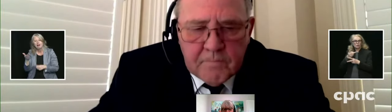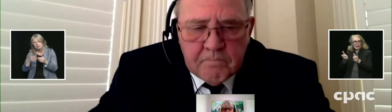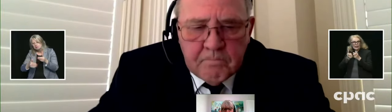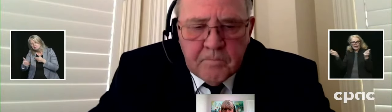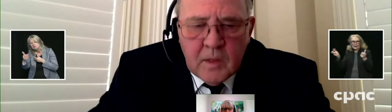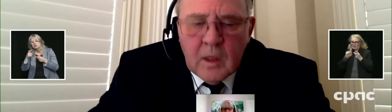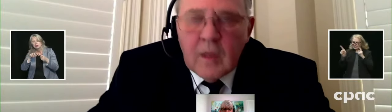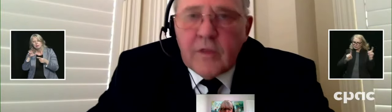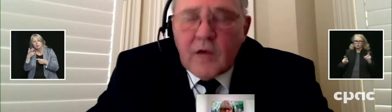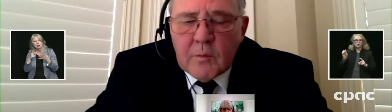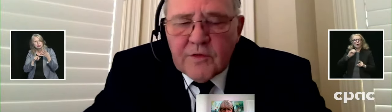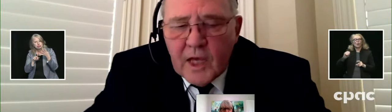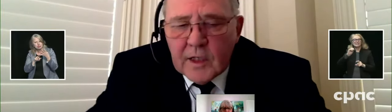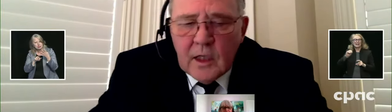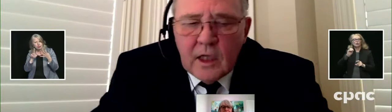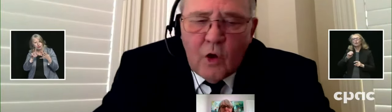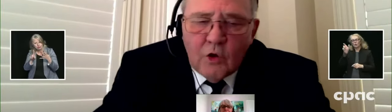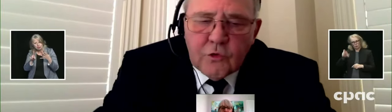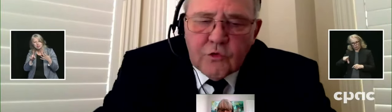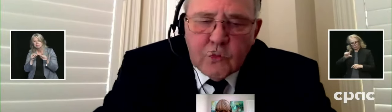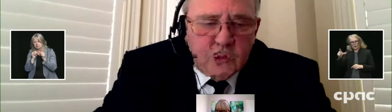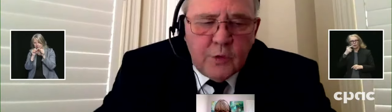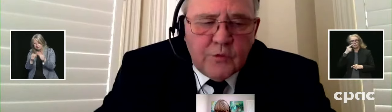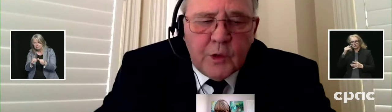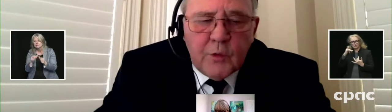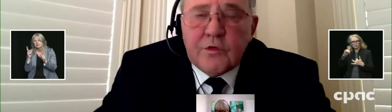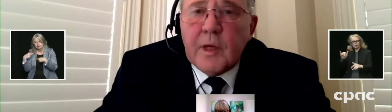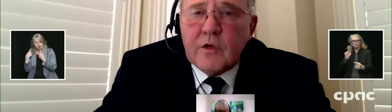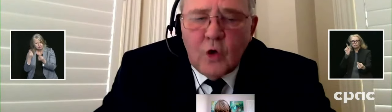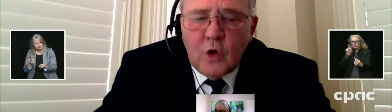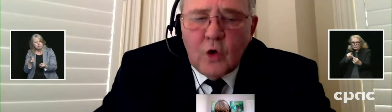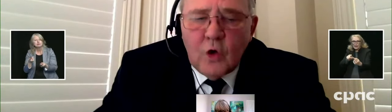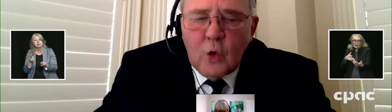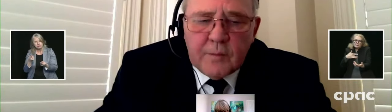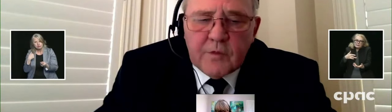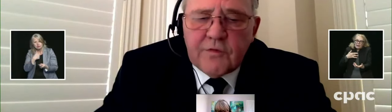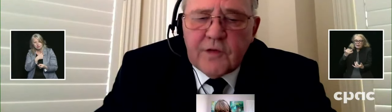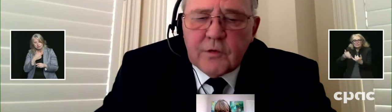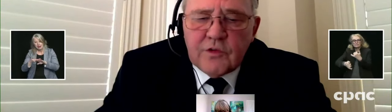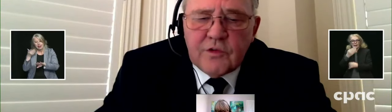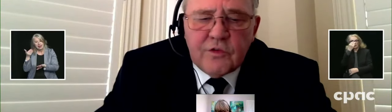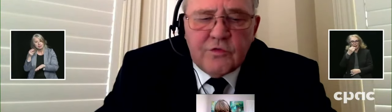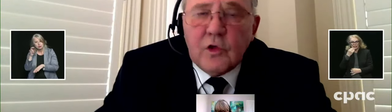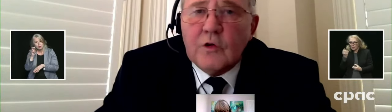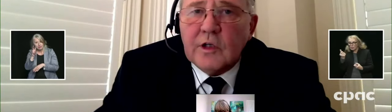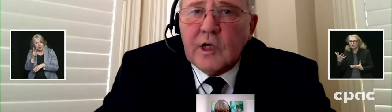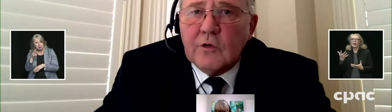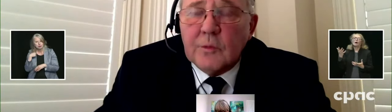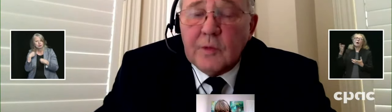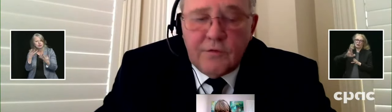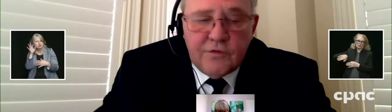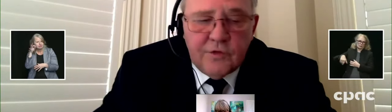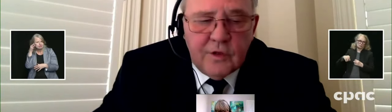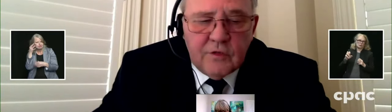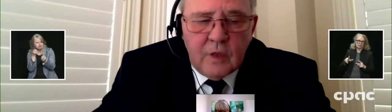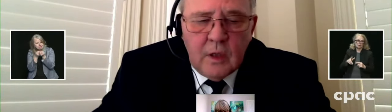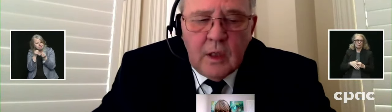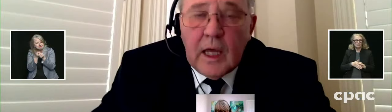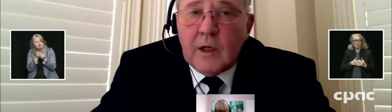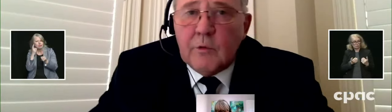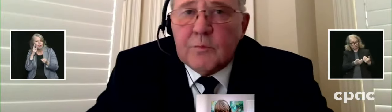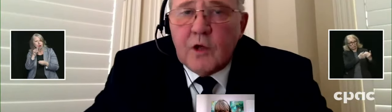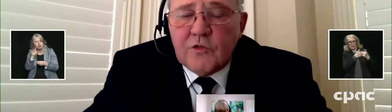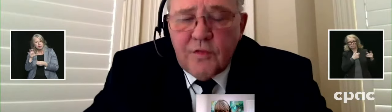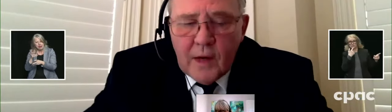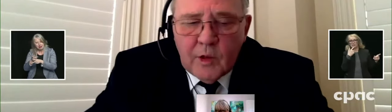required. The Government of Canada has also approved a request from Manitoba last November for federal assistance for long-term care facilities. And